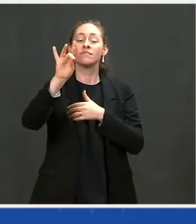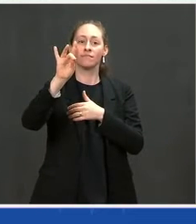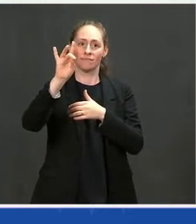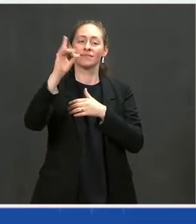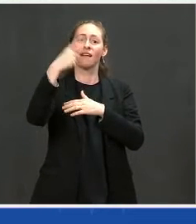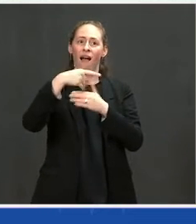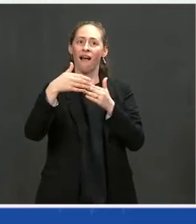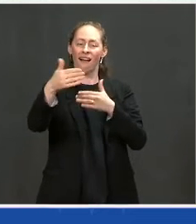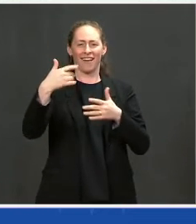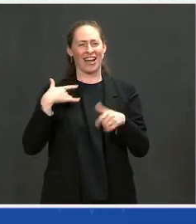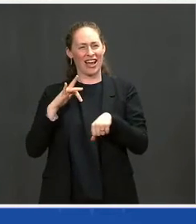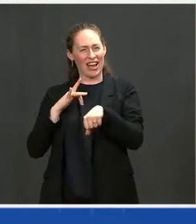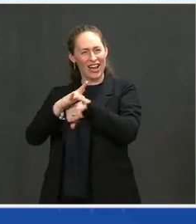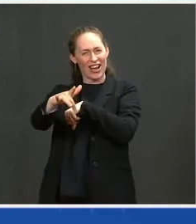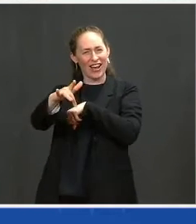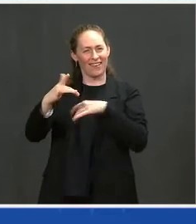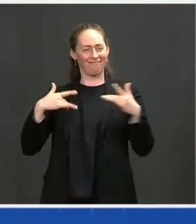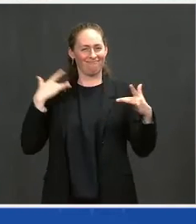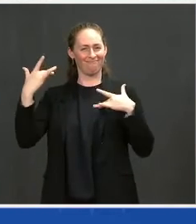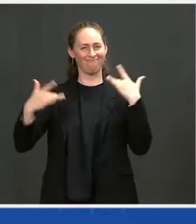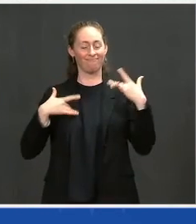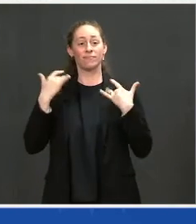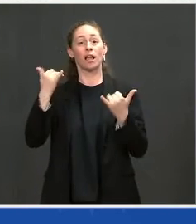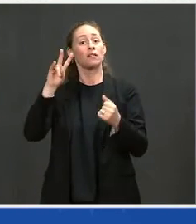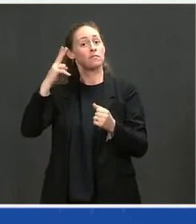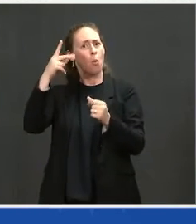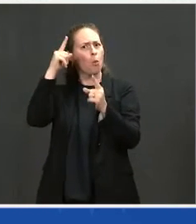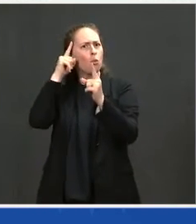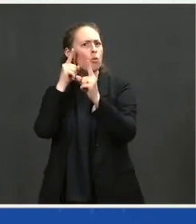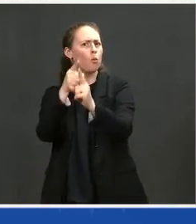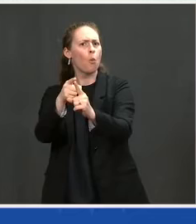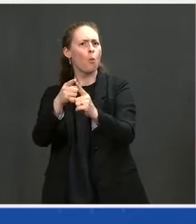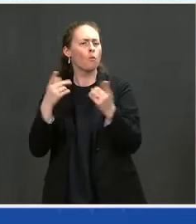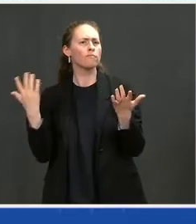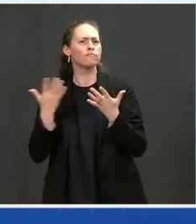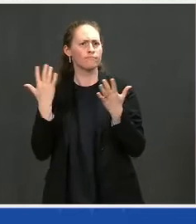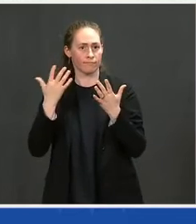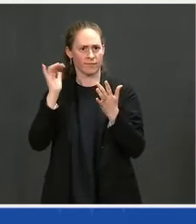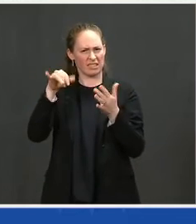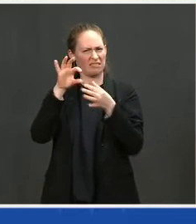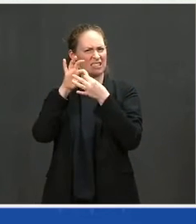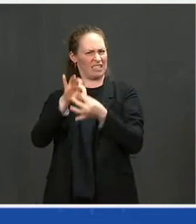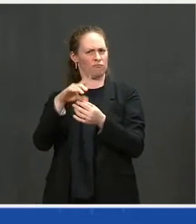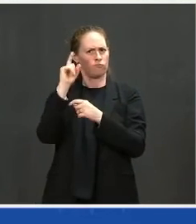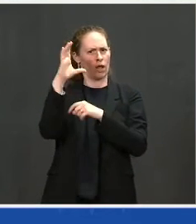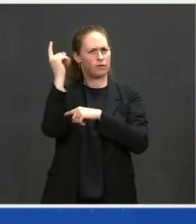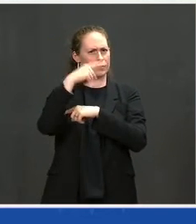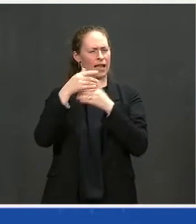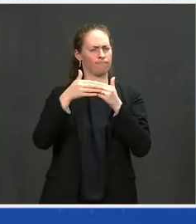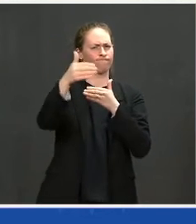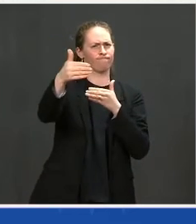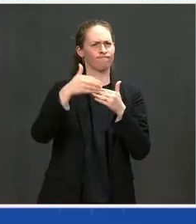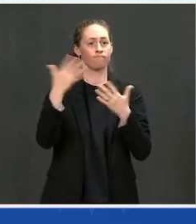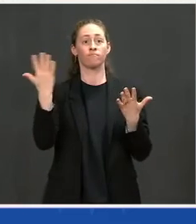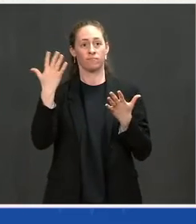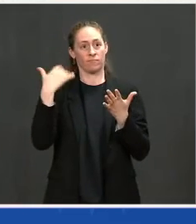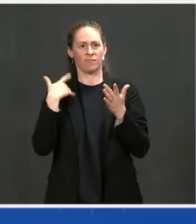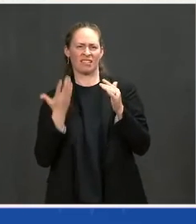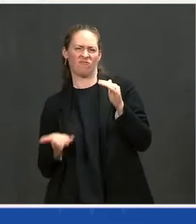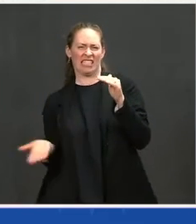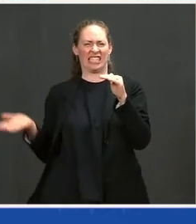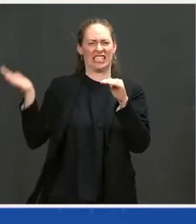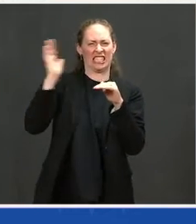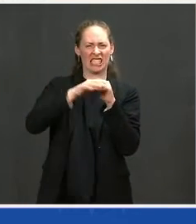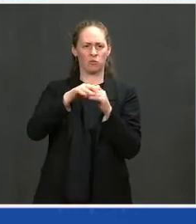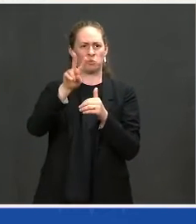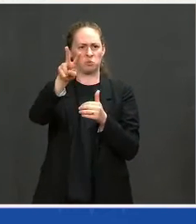and that is we will, by my 100th day in office, have administered 200 million shots in people's